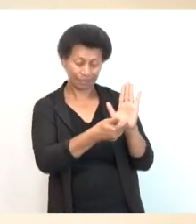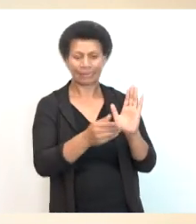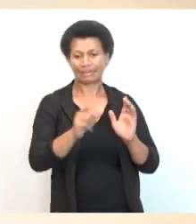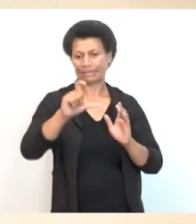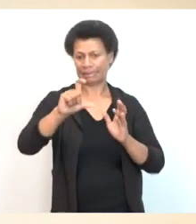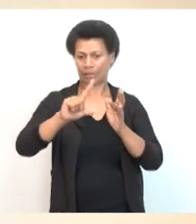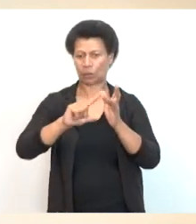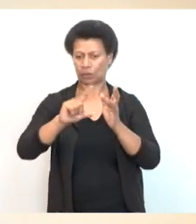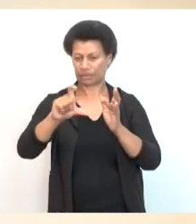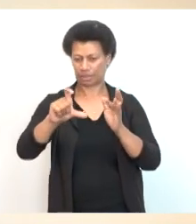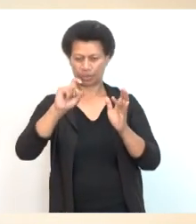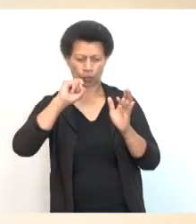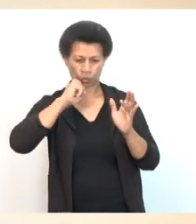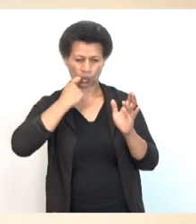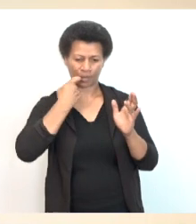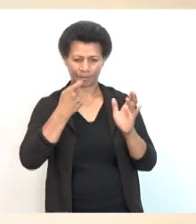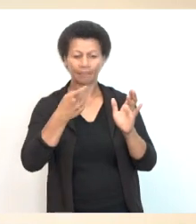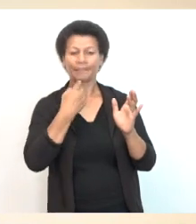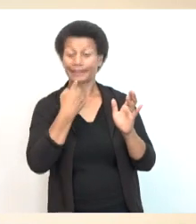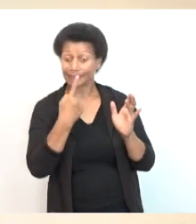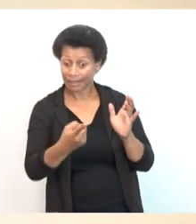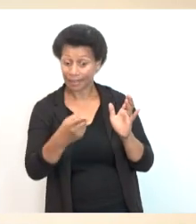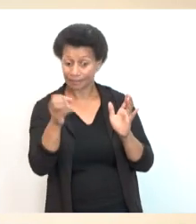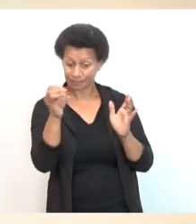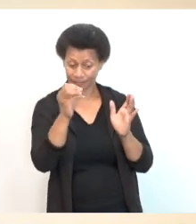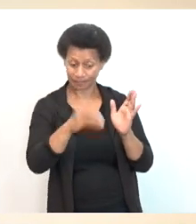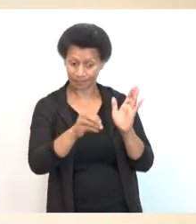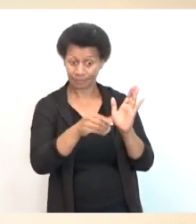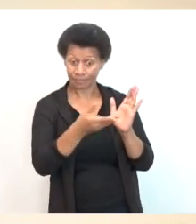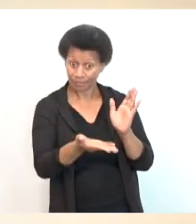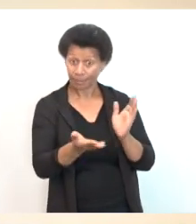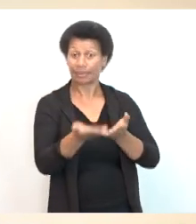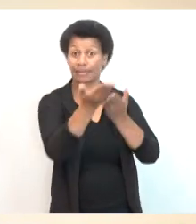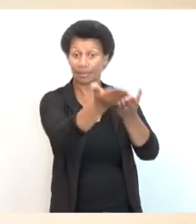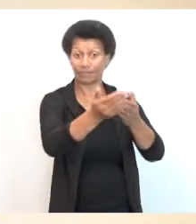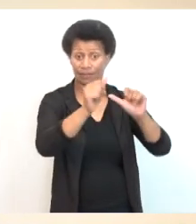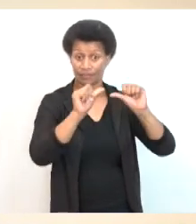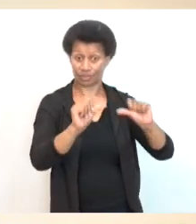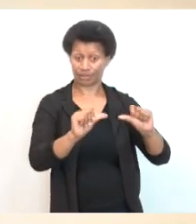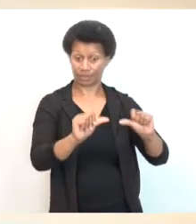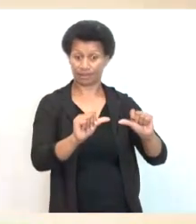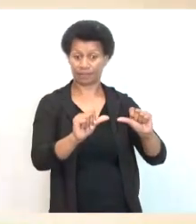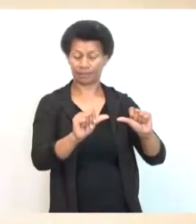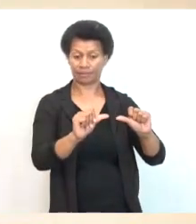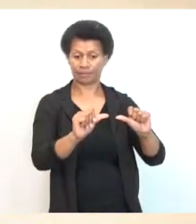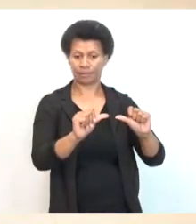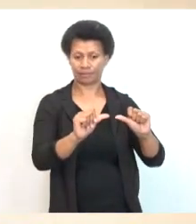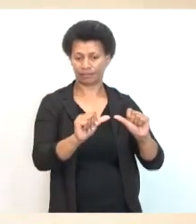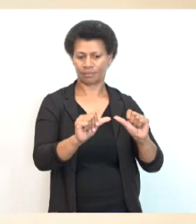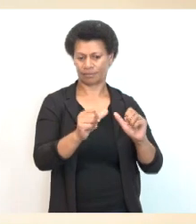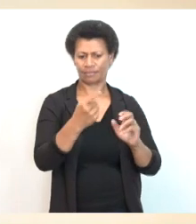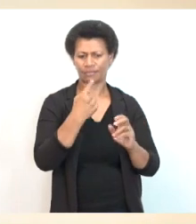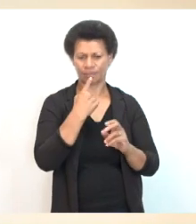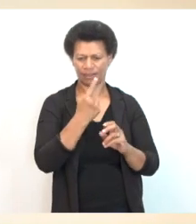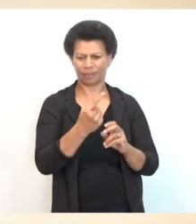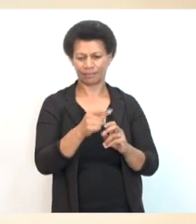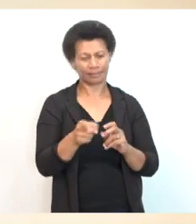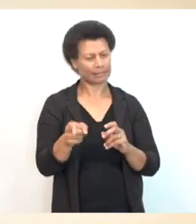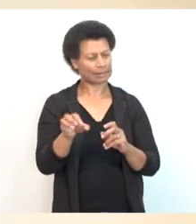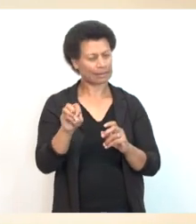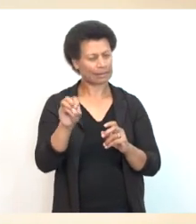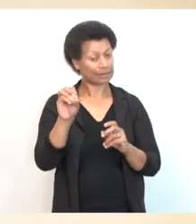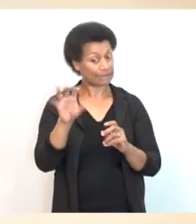COC, and from COC back to the President. Say, for example, if there is no evidence of misbehavior, that means